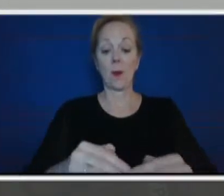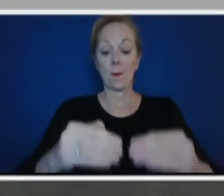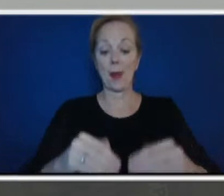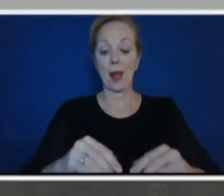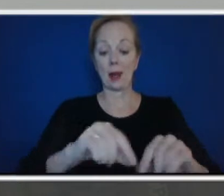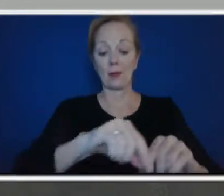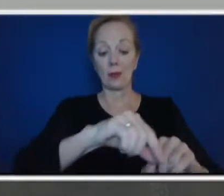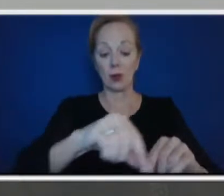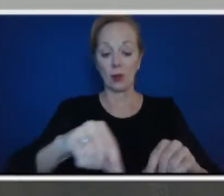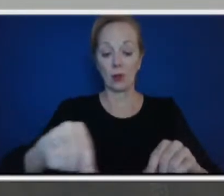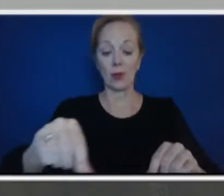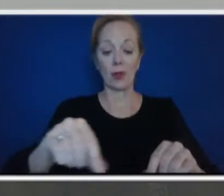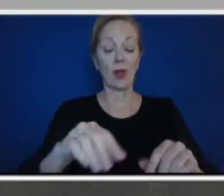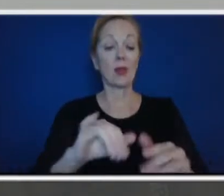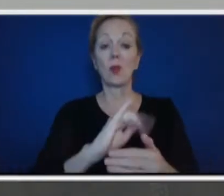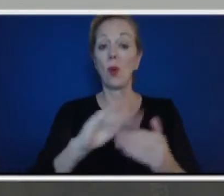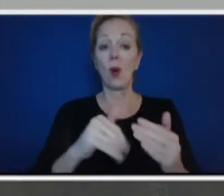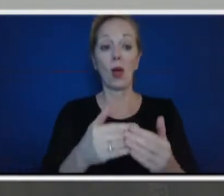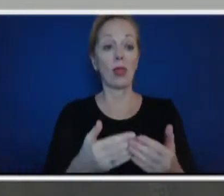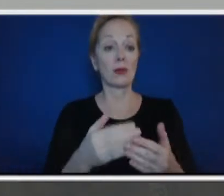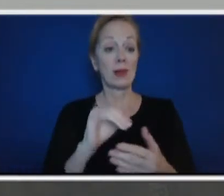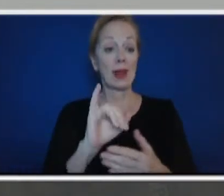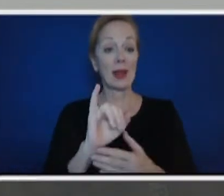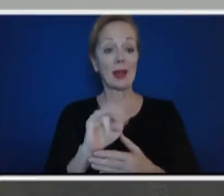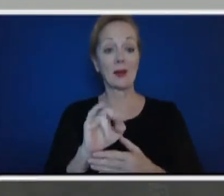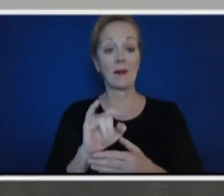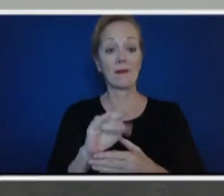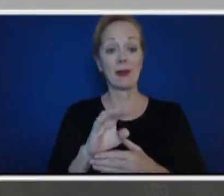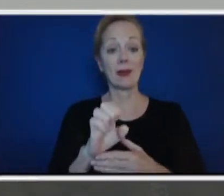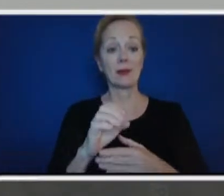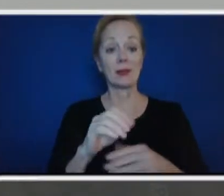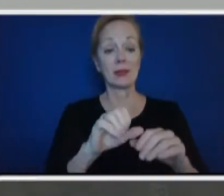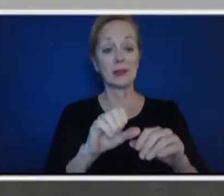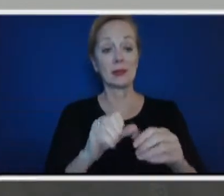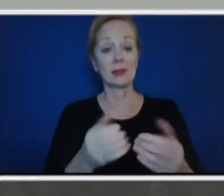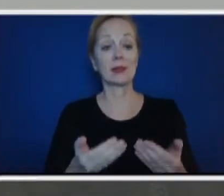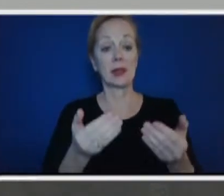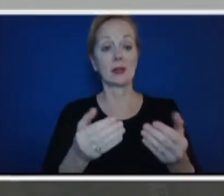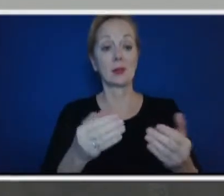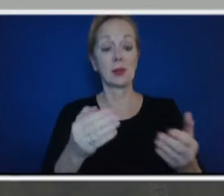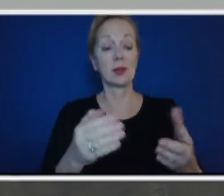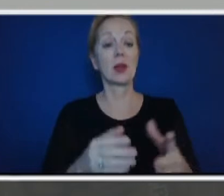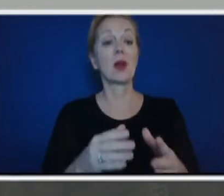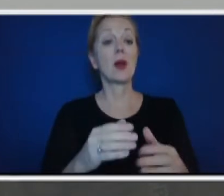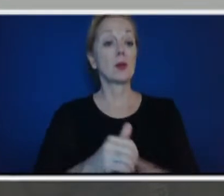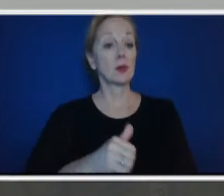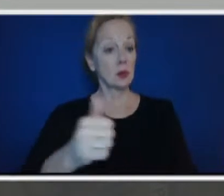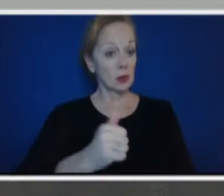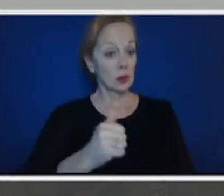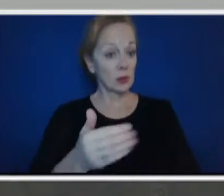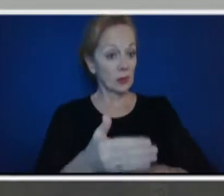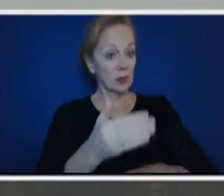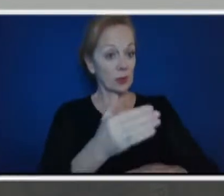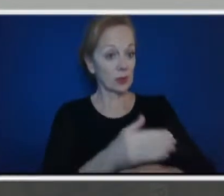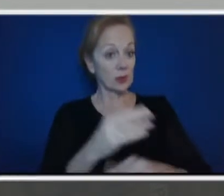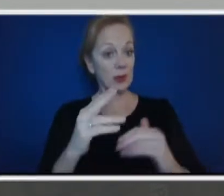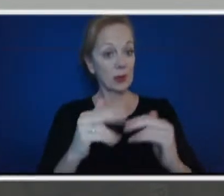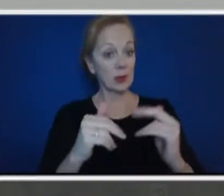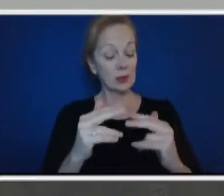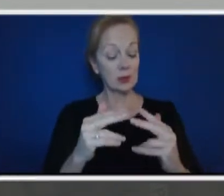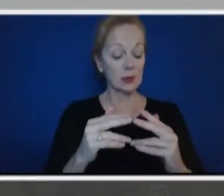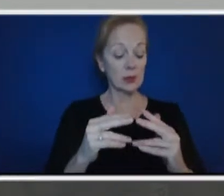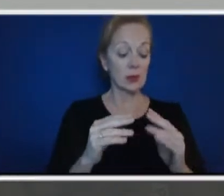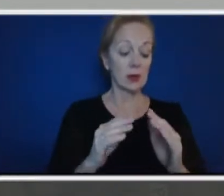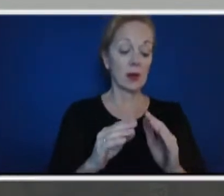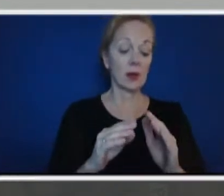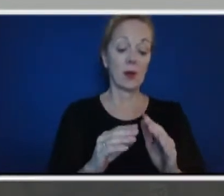the innovative standards being proposed. Does also provide some transportation improvements through construction of a westbound